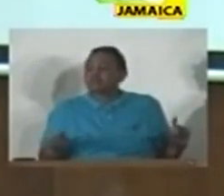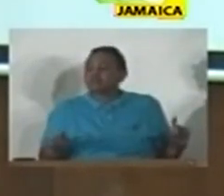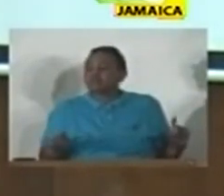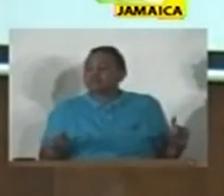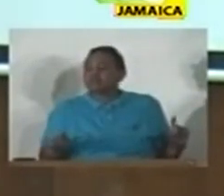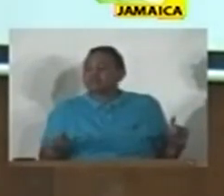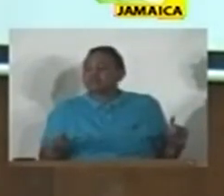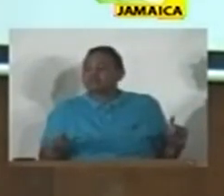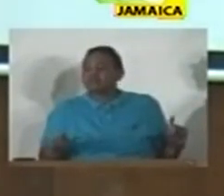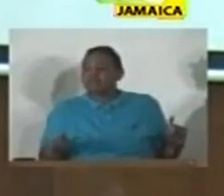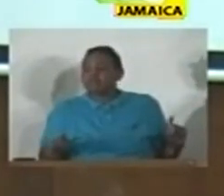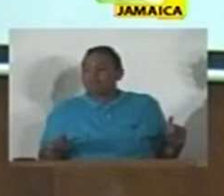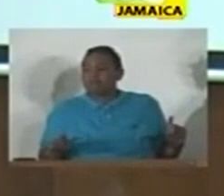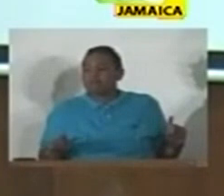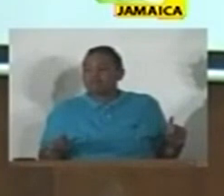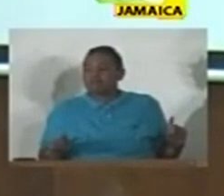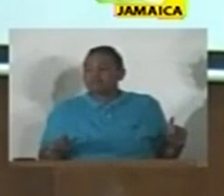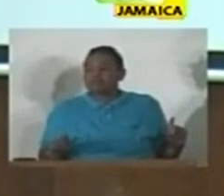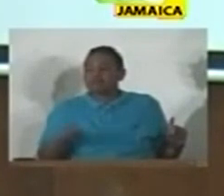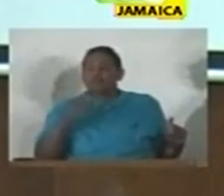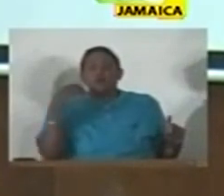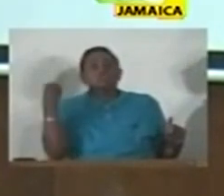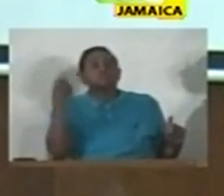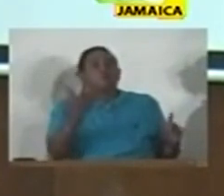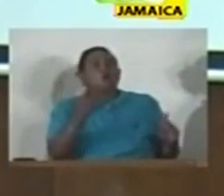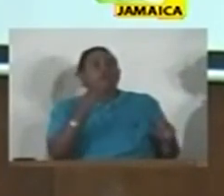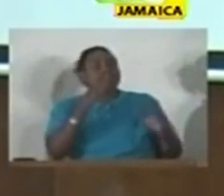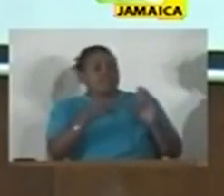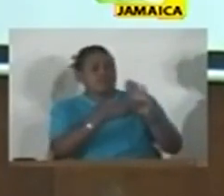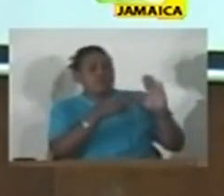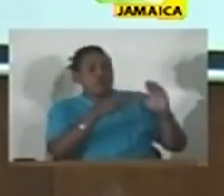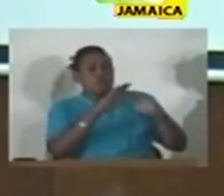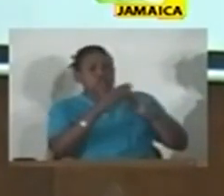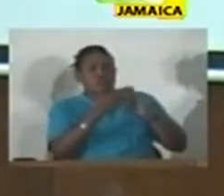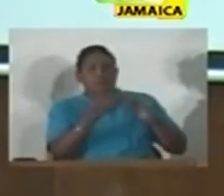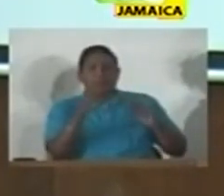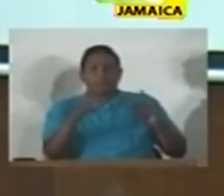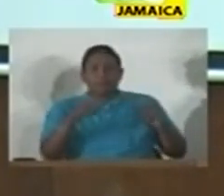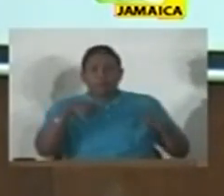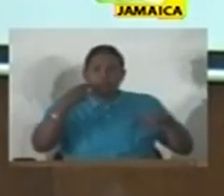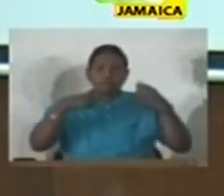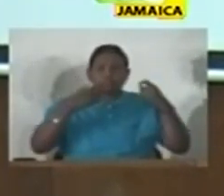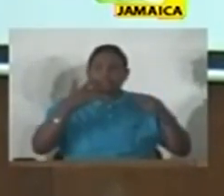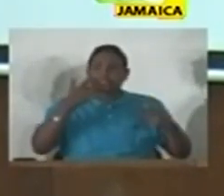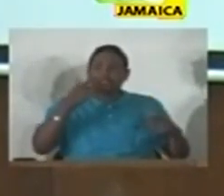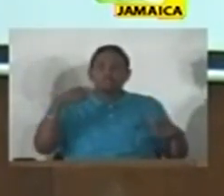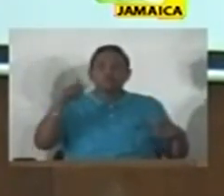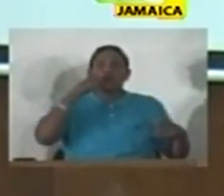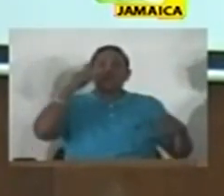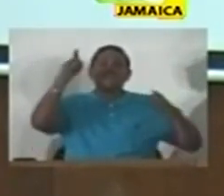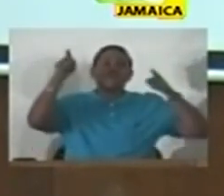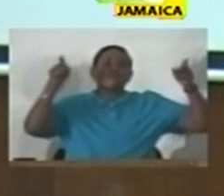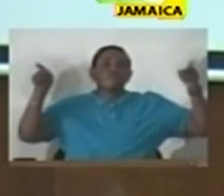has brought brand Jamaica to the taste buds of those far away